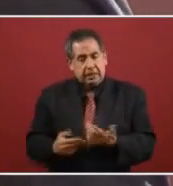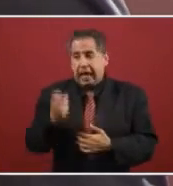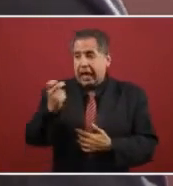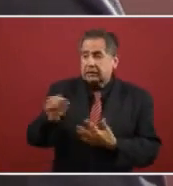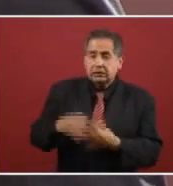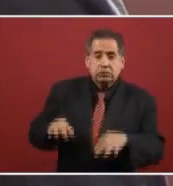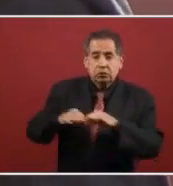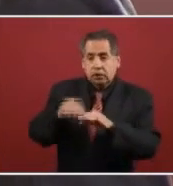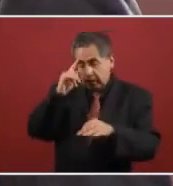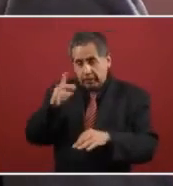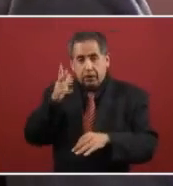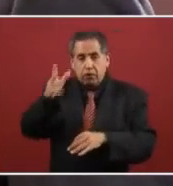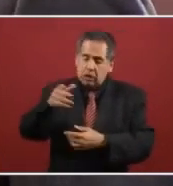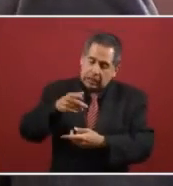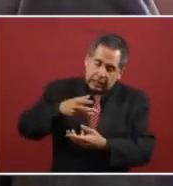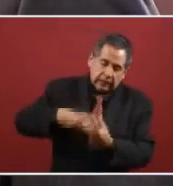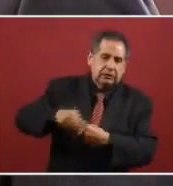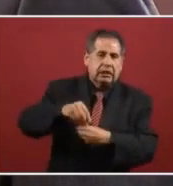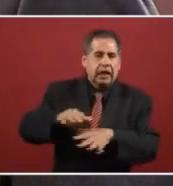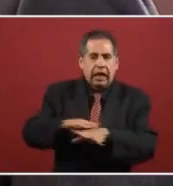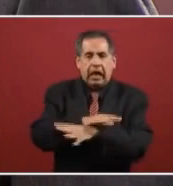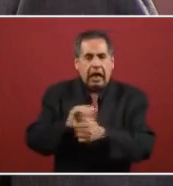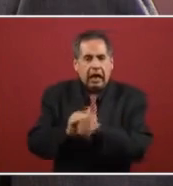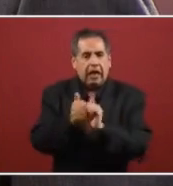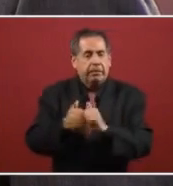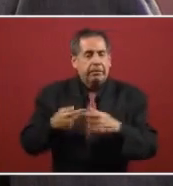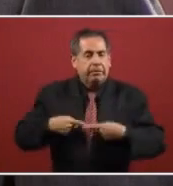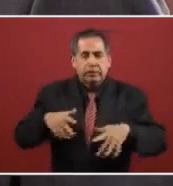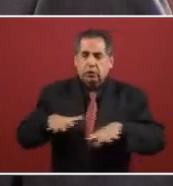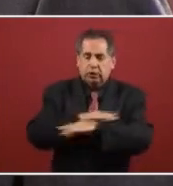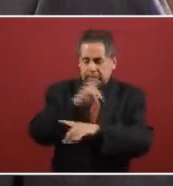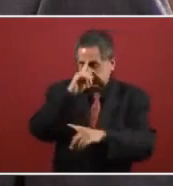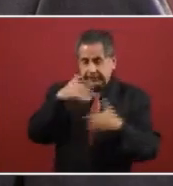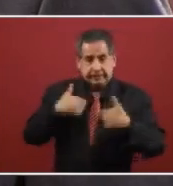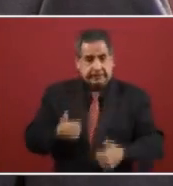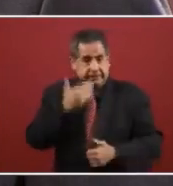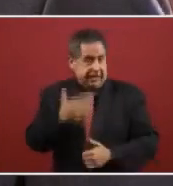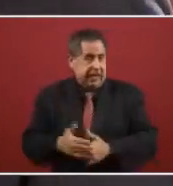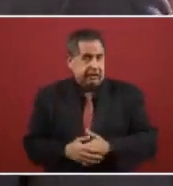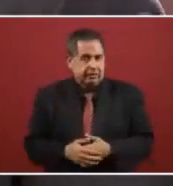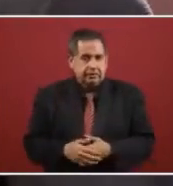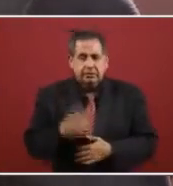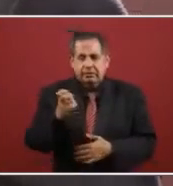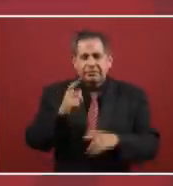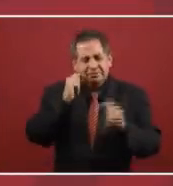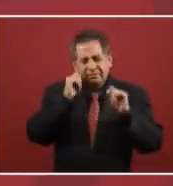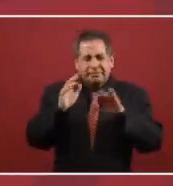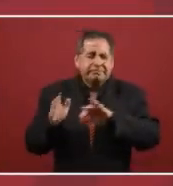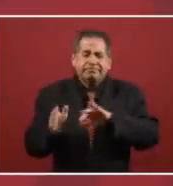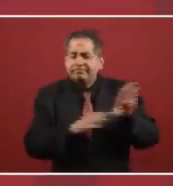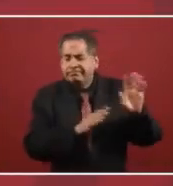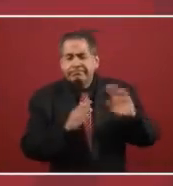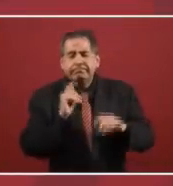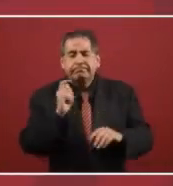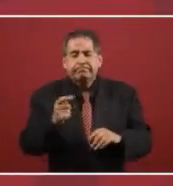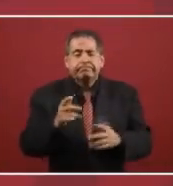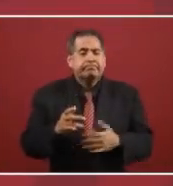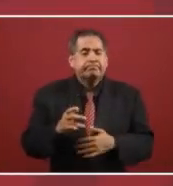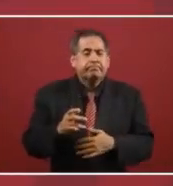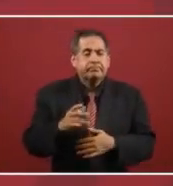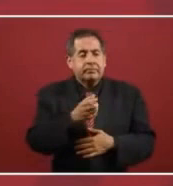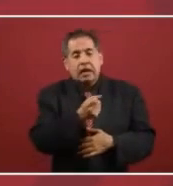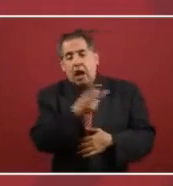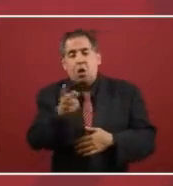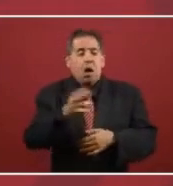And that's what we need to use to regenerate our public life. So that's the matter.